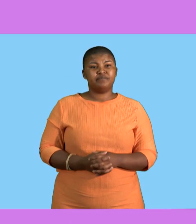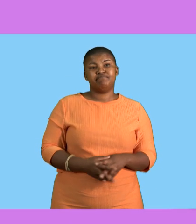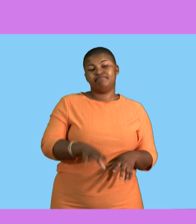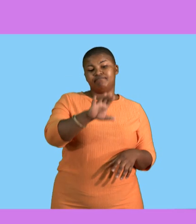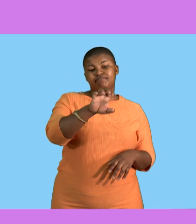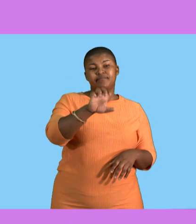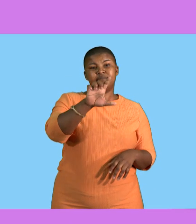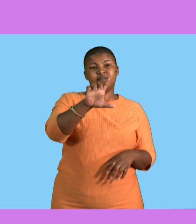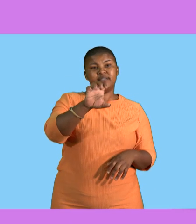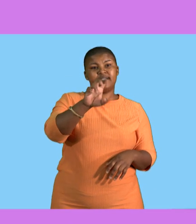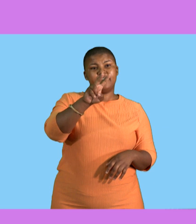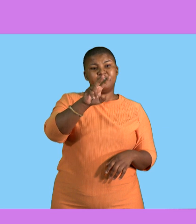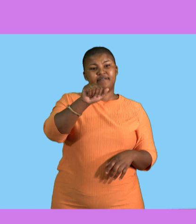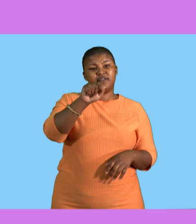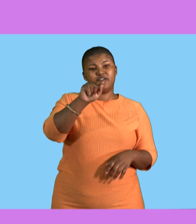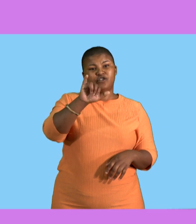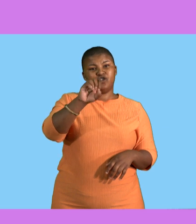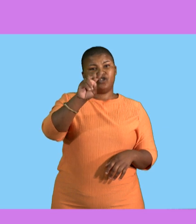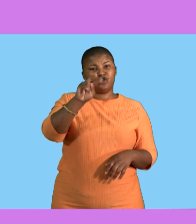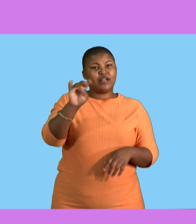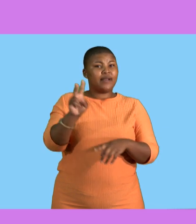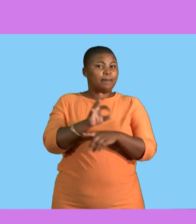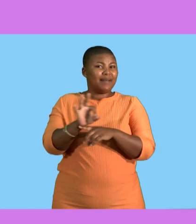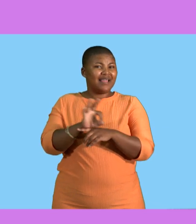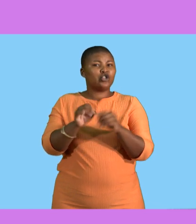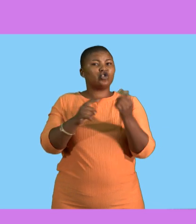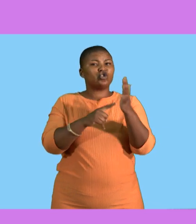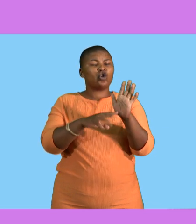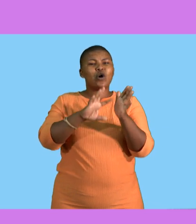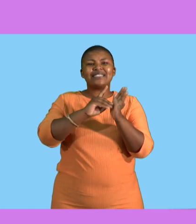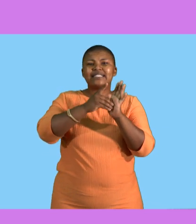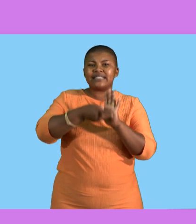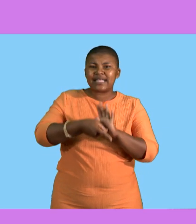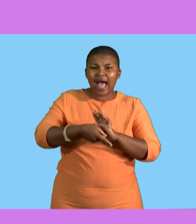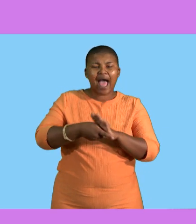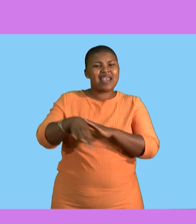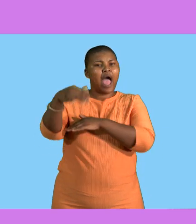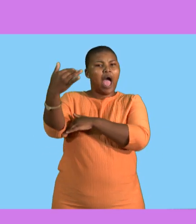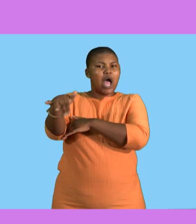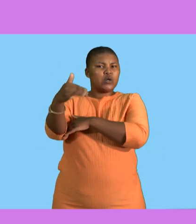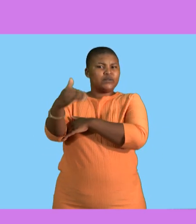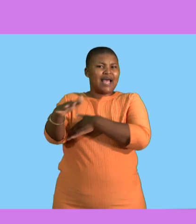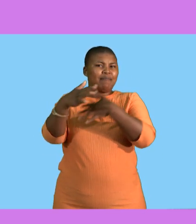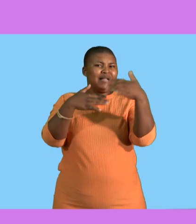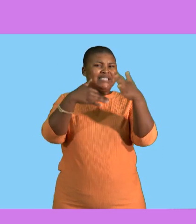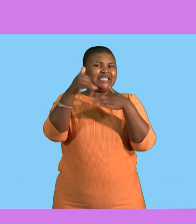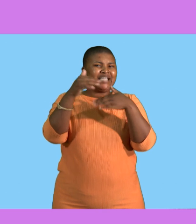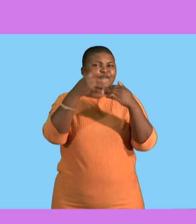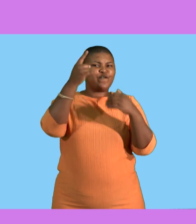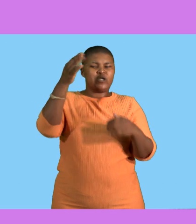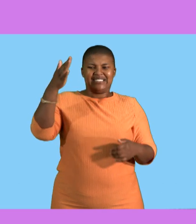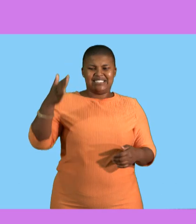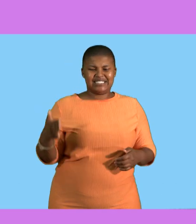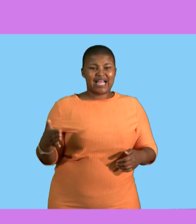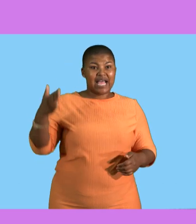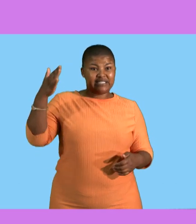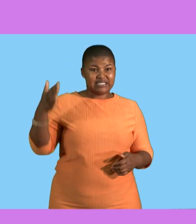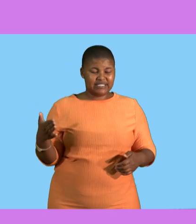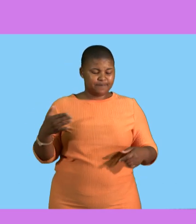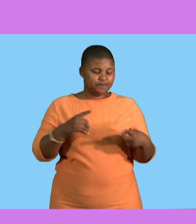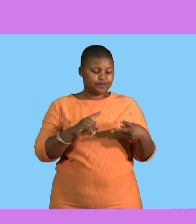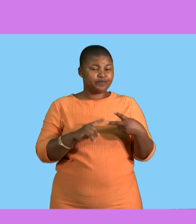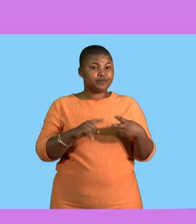plan. It shows the design and dimensions of the outside of a building from a side view. A floor